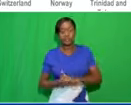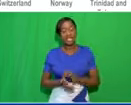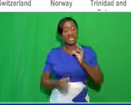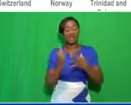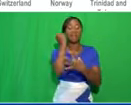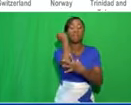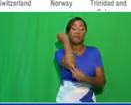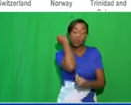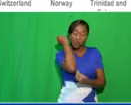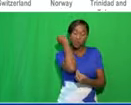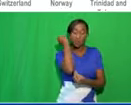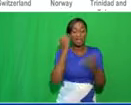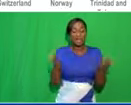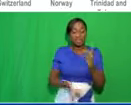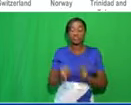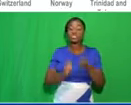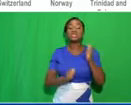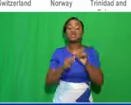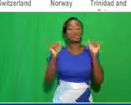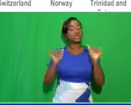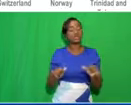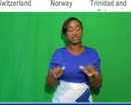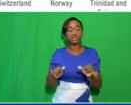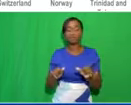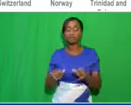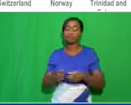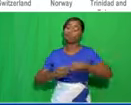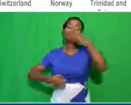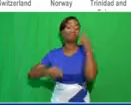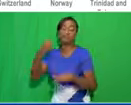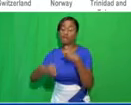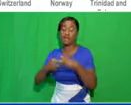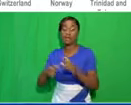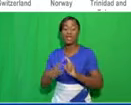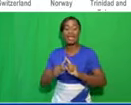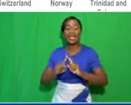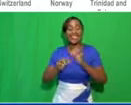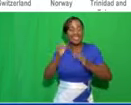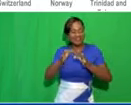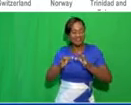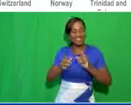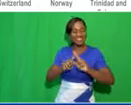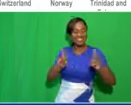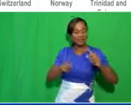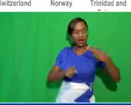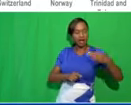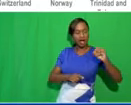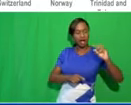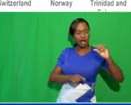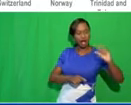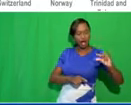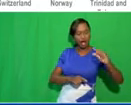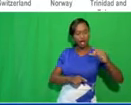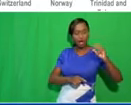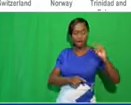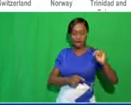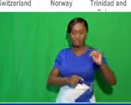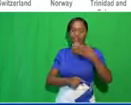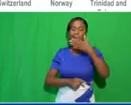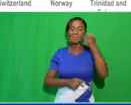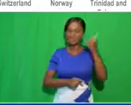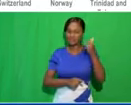poor in the Trinidad and Tobago system, you're in trouble. If you're in Hong Kong, it's a little better. Well, I had to say it so